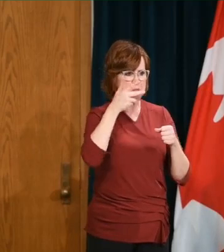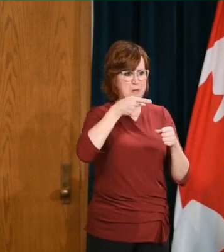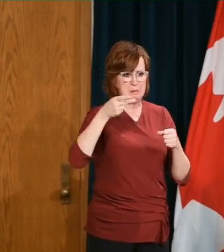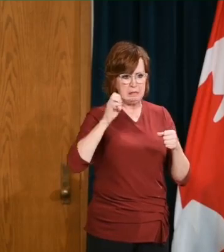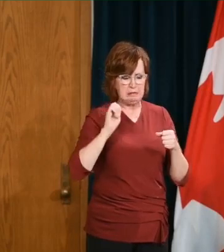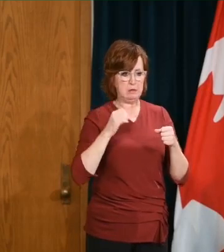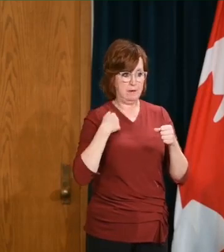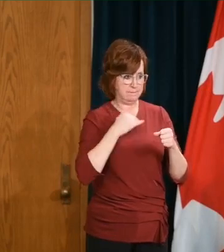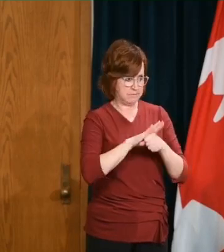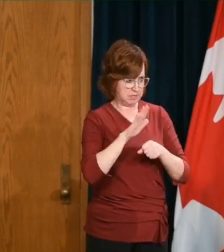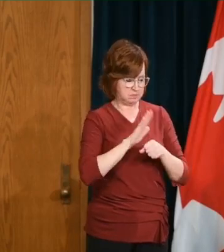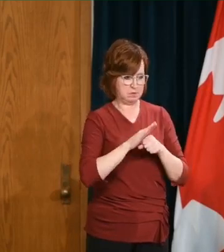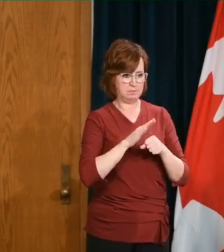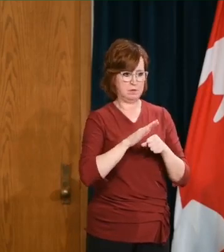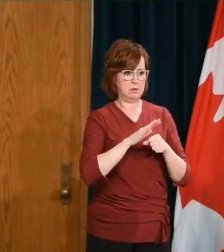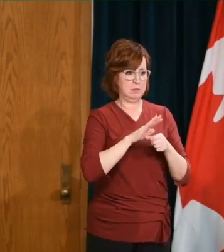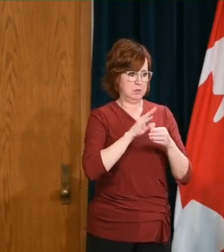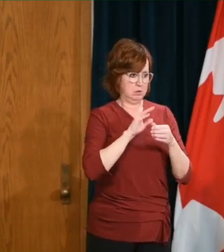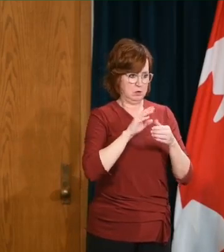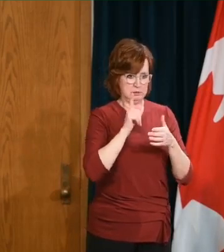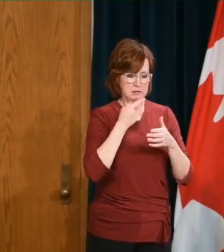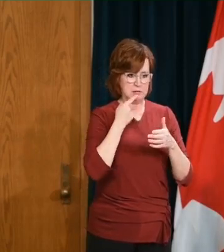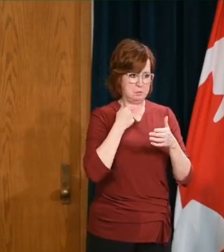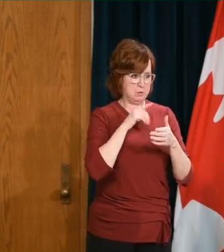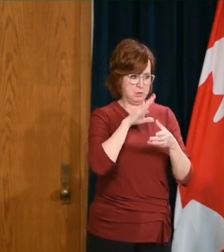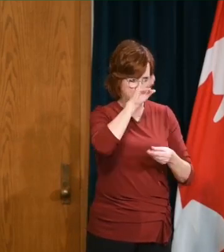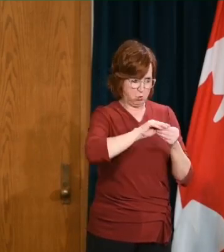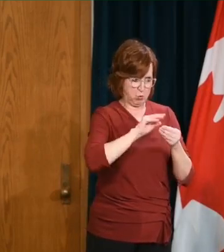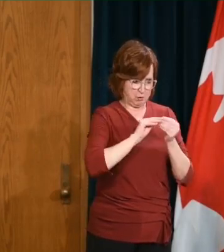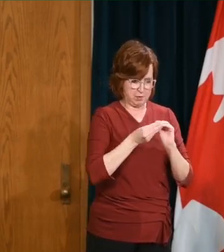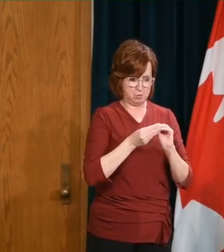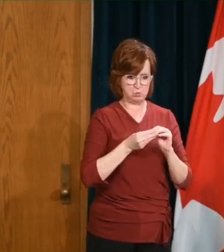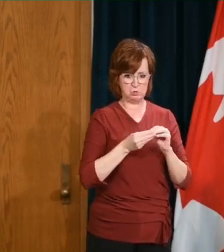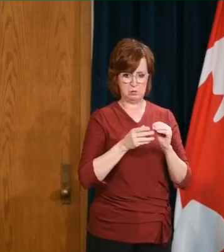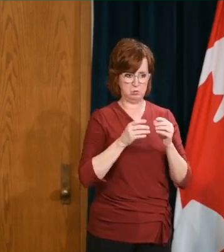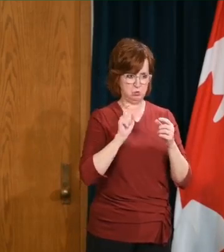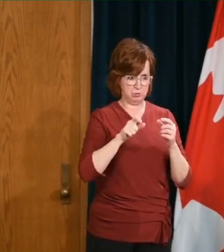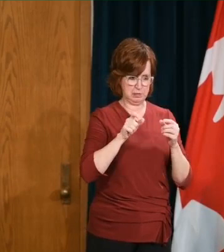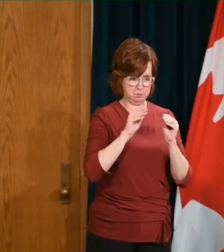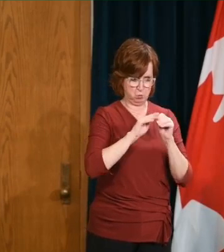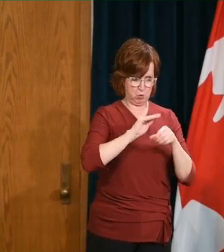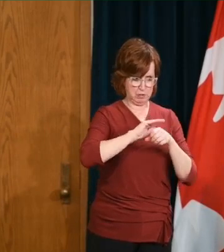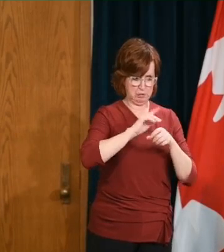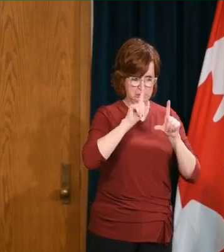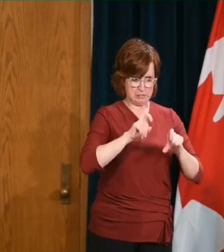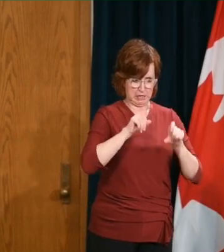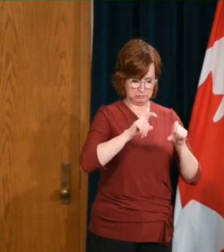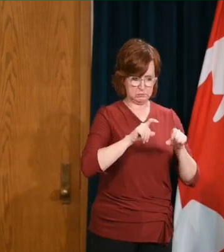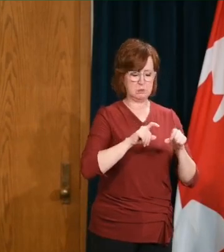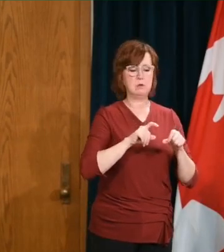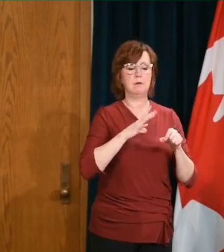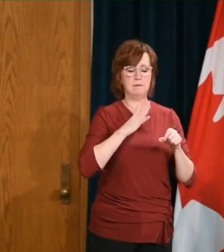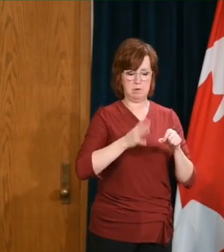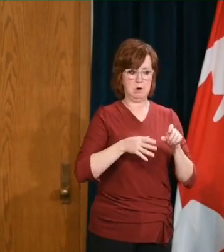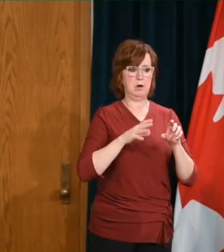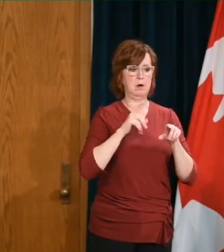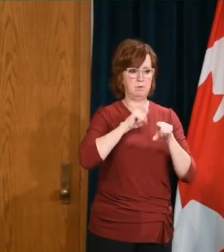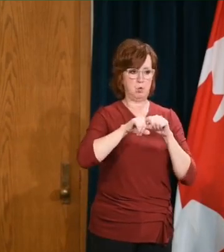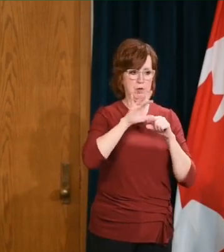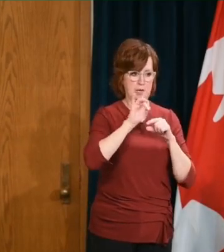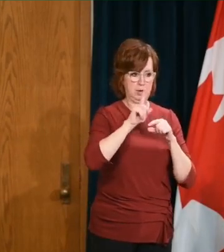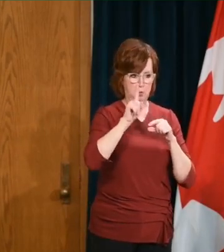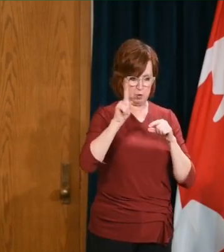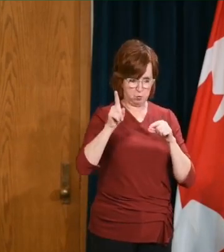government as to what those numbers are, how they can access additional tests by accessing the 811 provincial